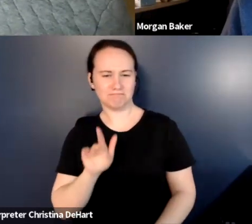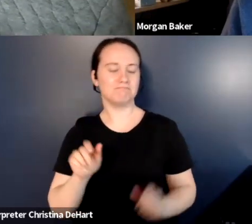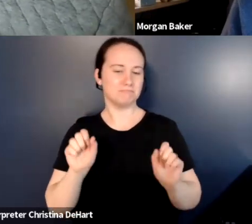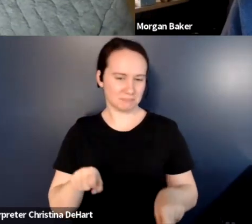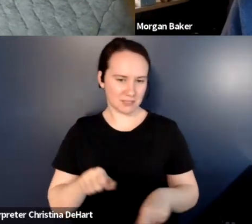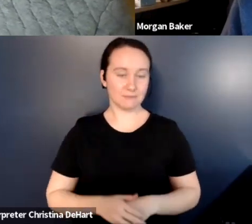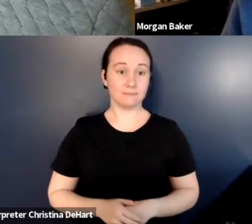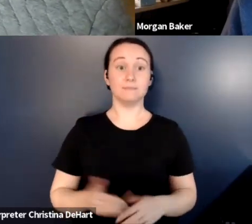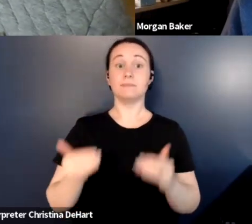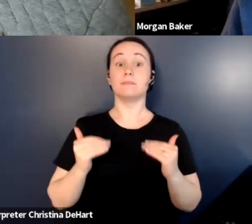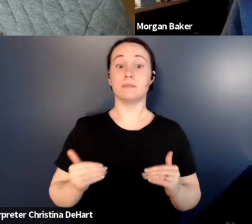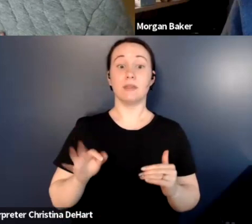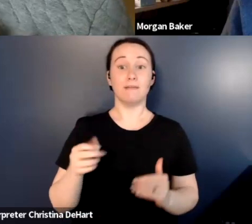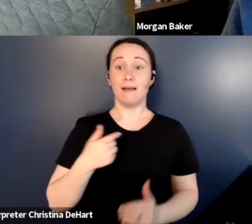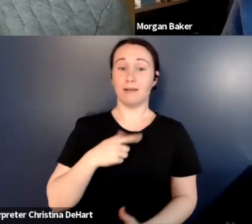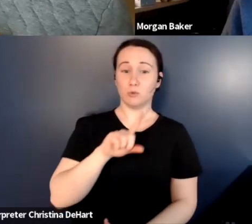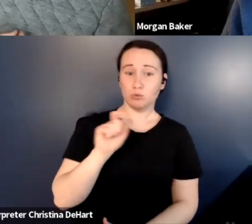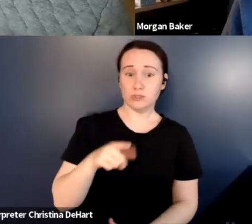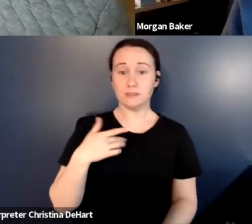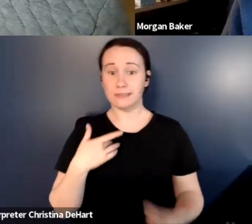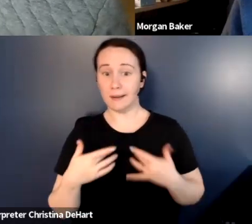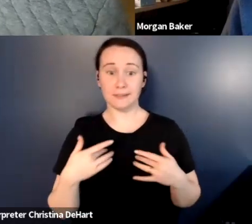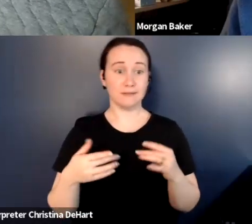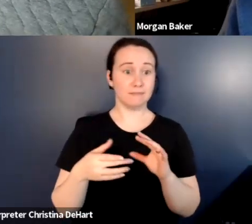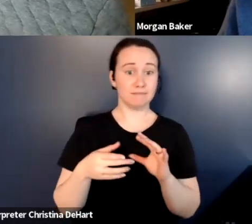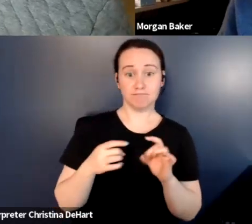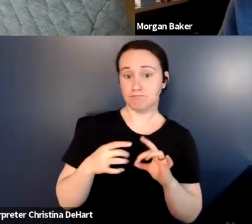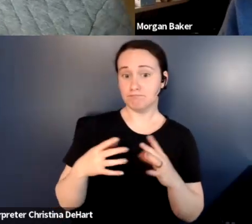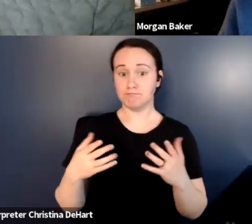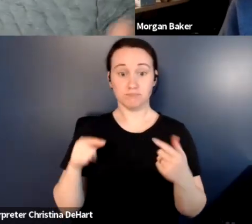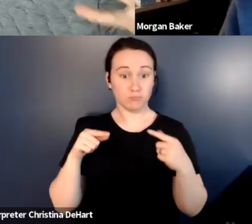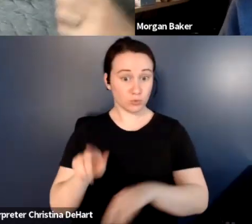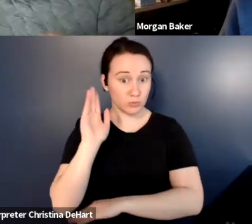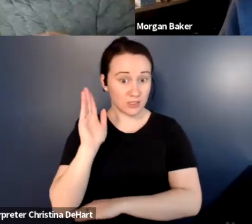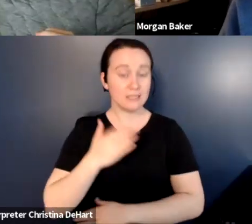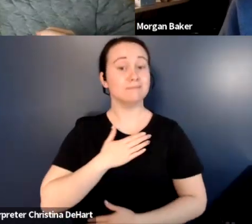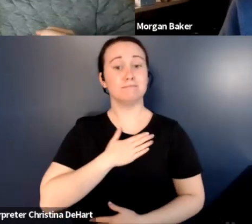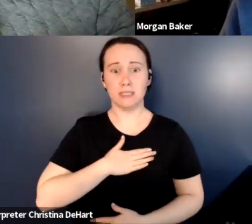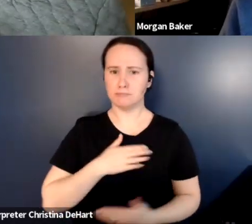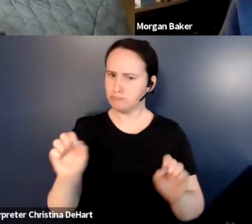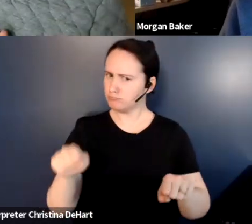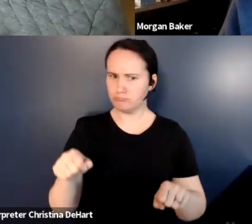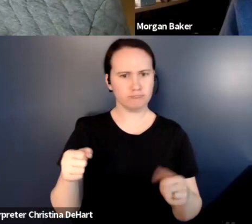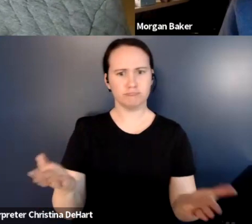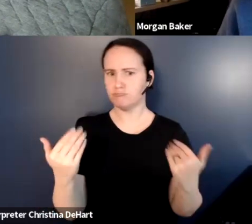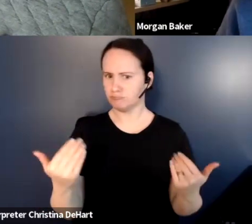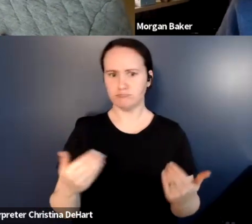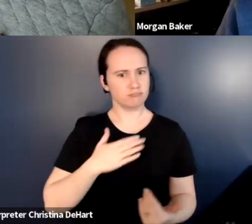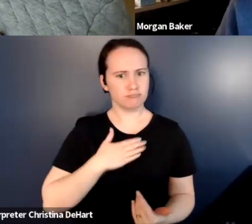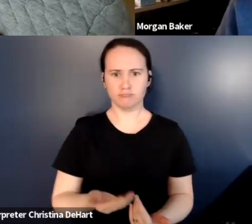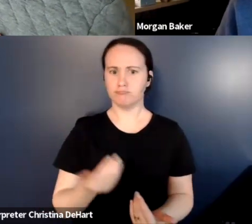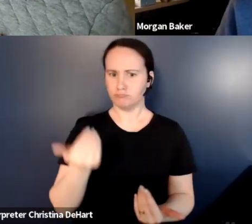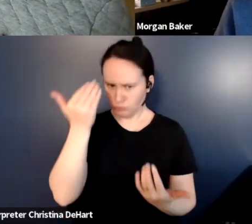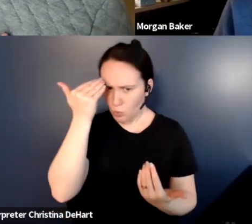For those who have questions or comments or feedback throughout the presentation, please, we want to hear all of your thoughts and all of your